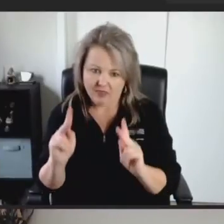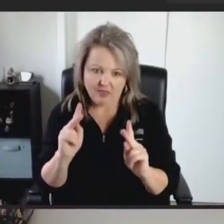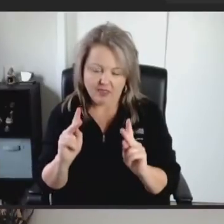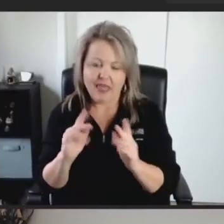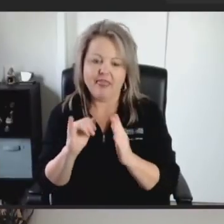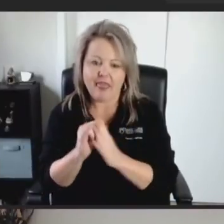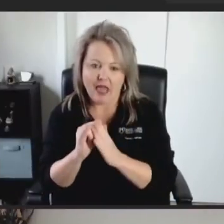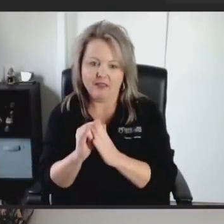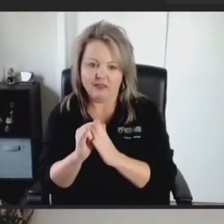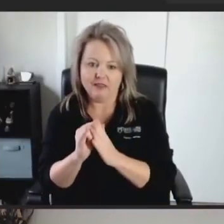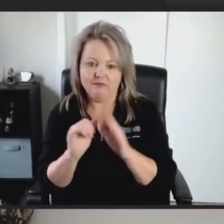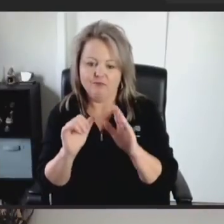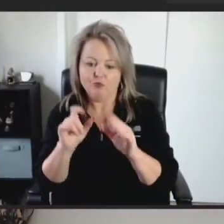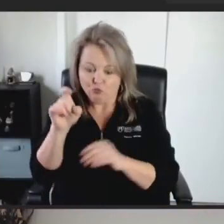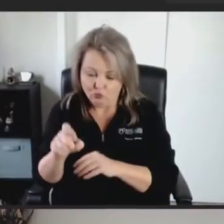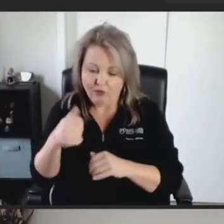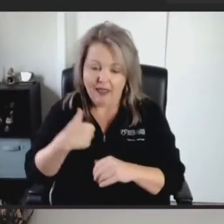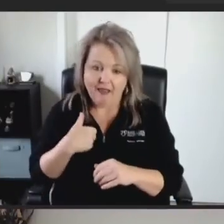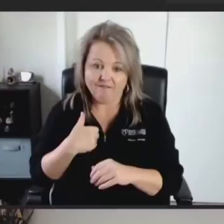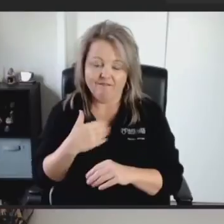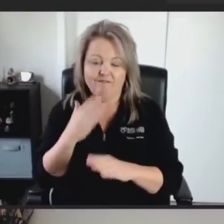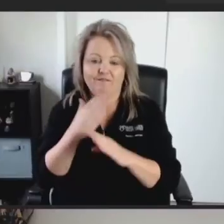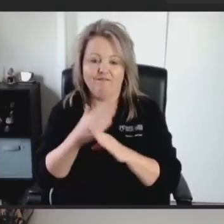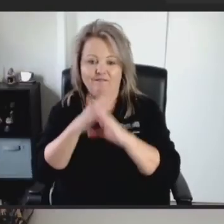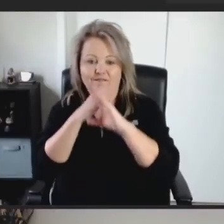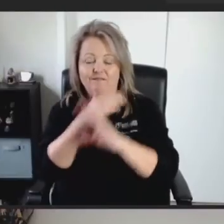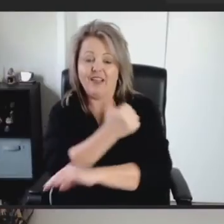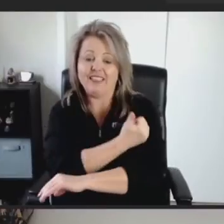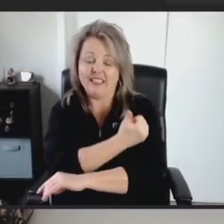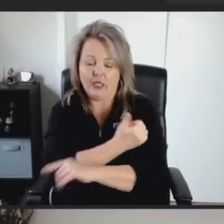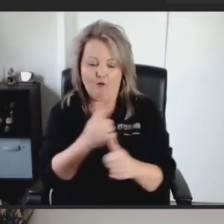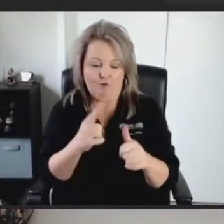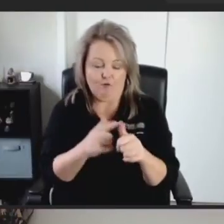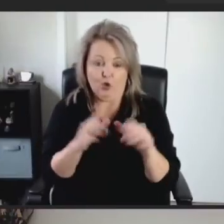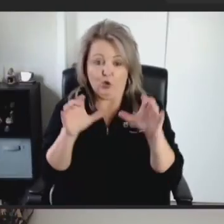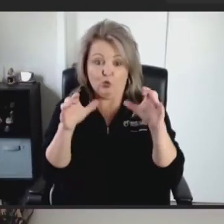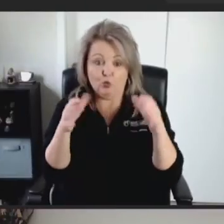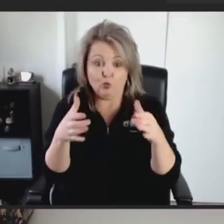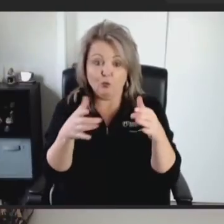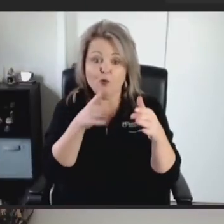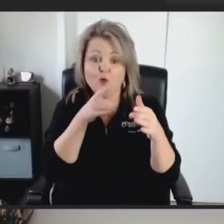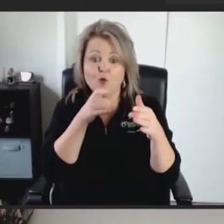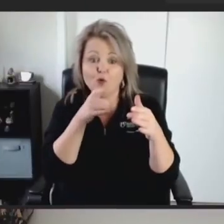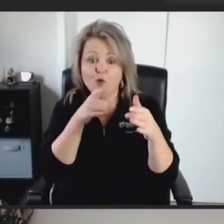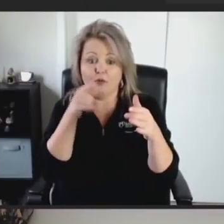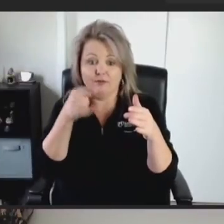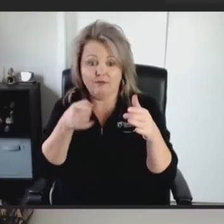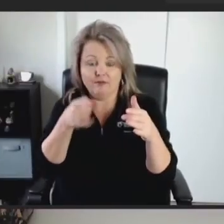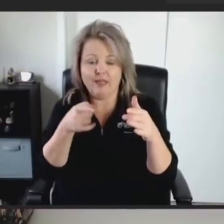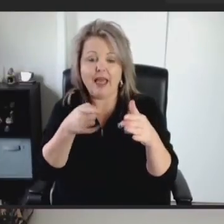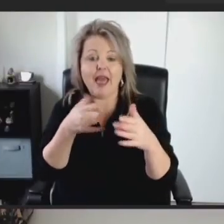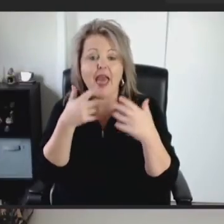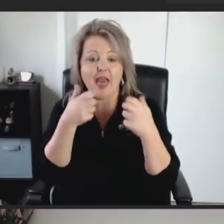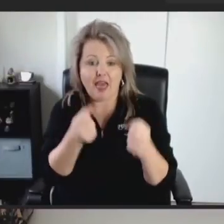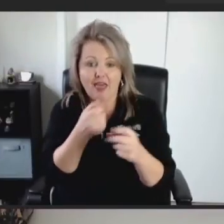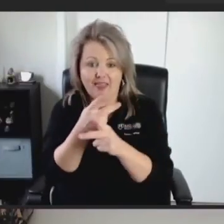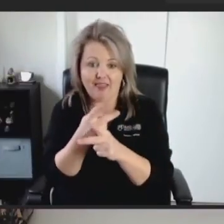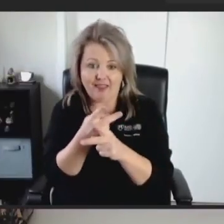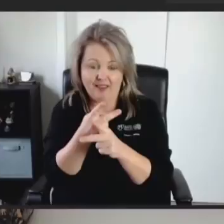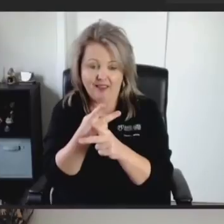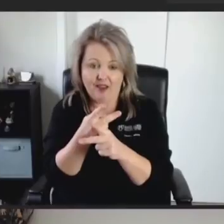for vaccine. The first groups of people that are going to receive vaccine are healthcare workers